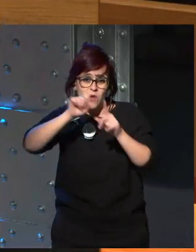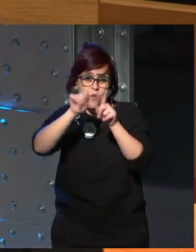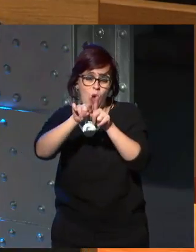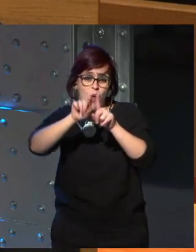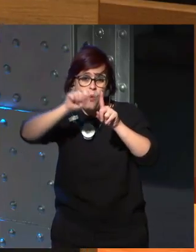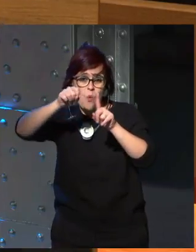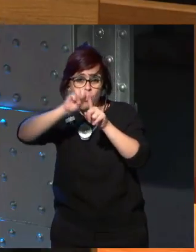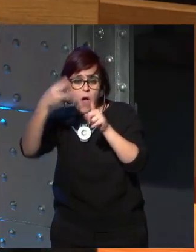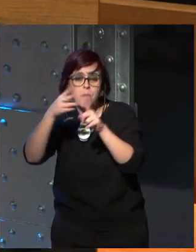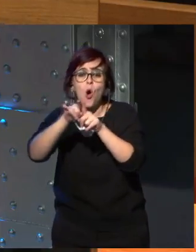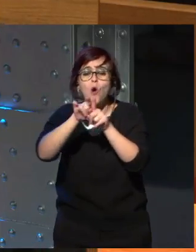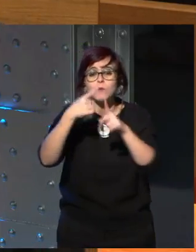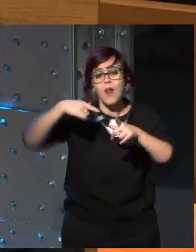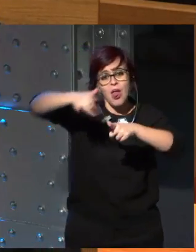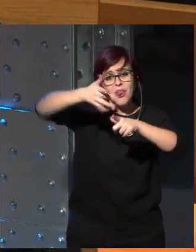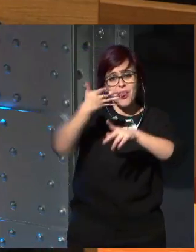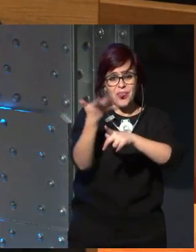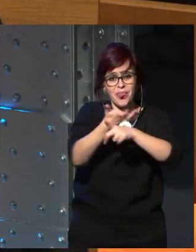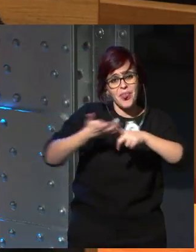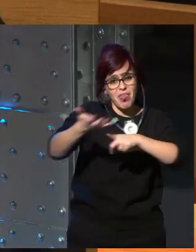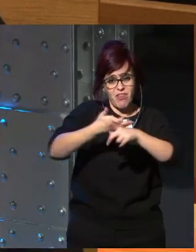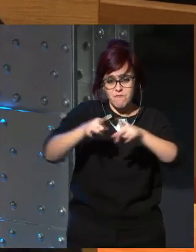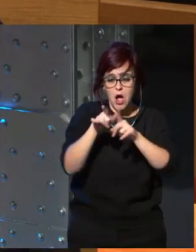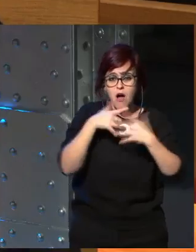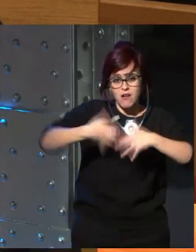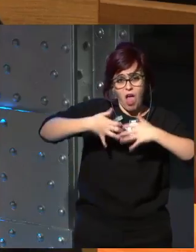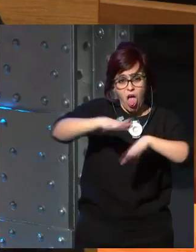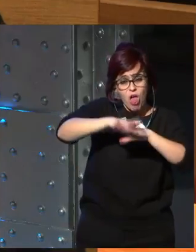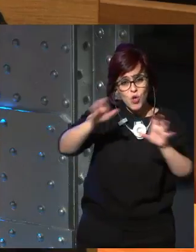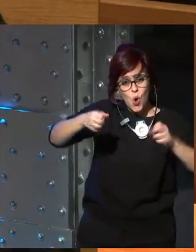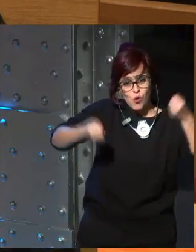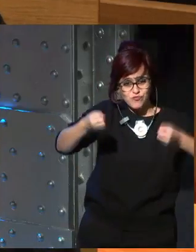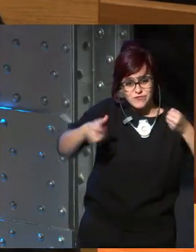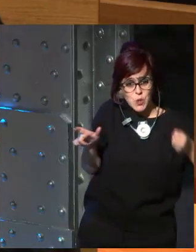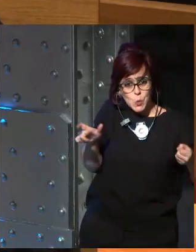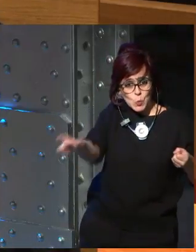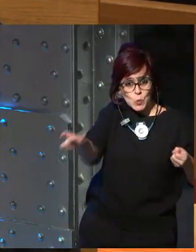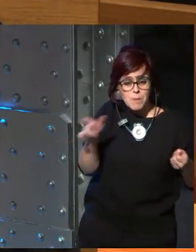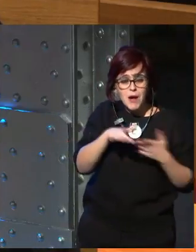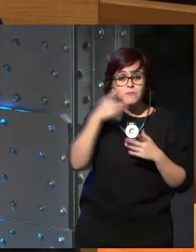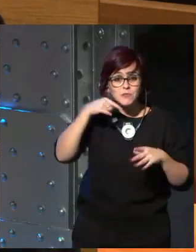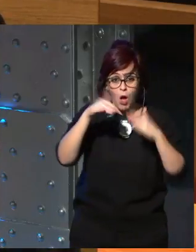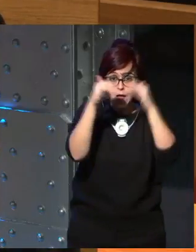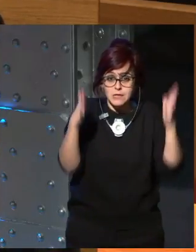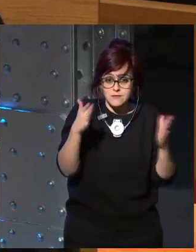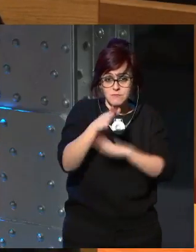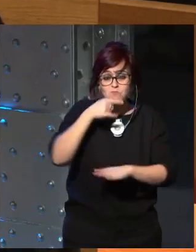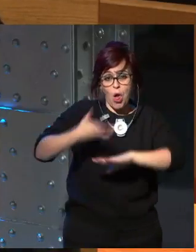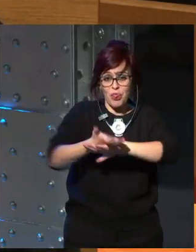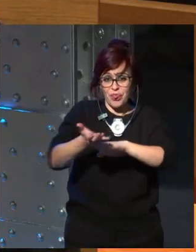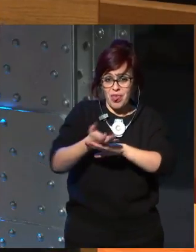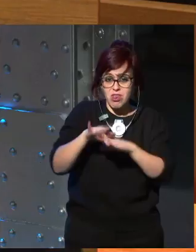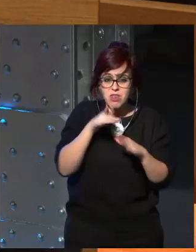that, and the CDs that you can plug into the player in the car. We don't have a CD player at